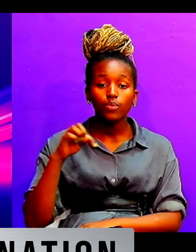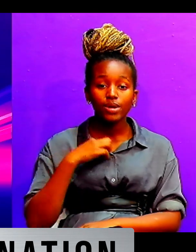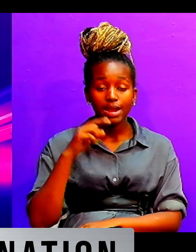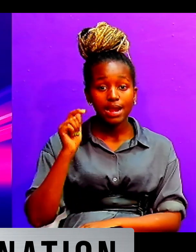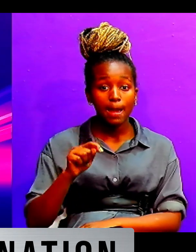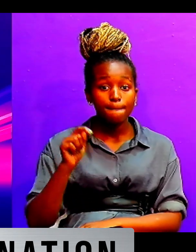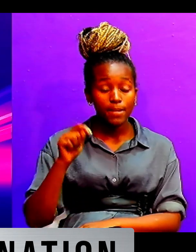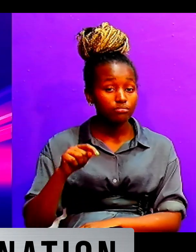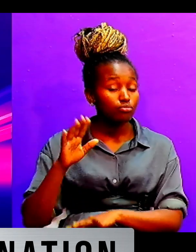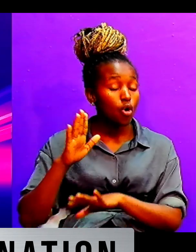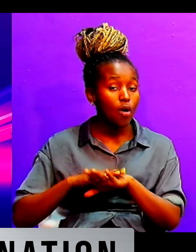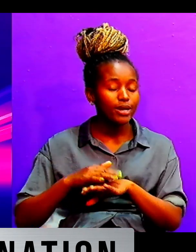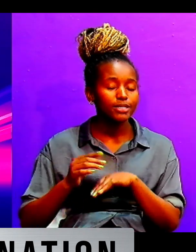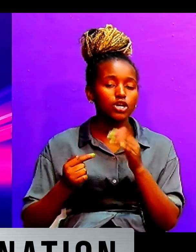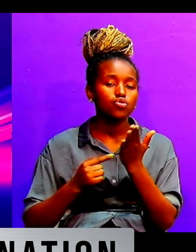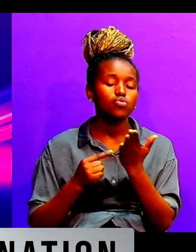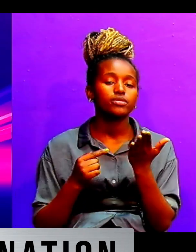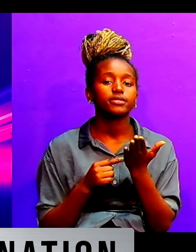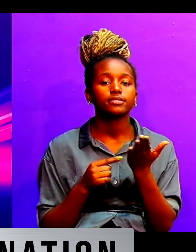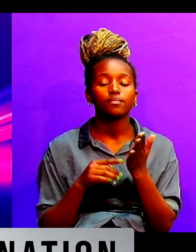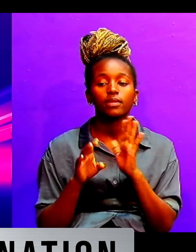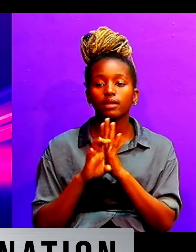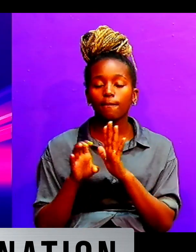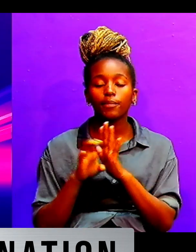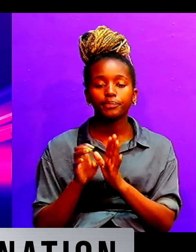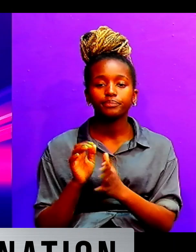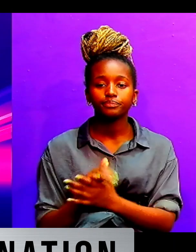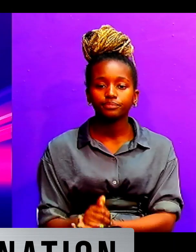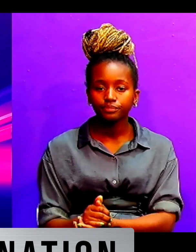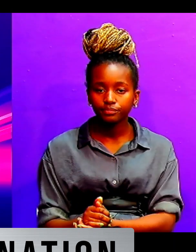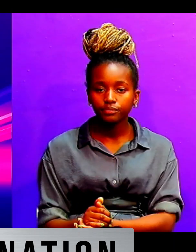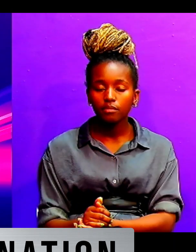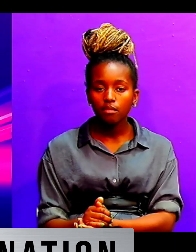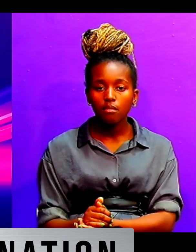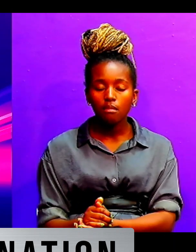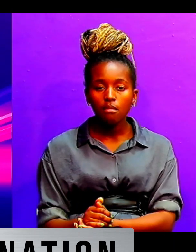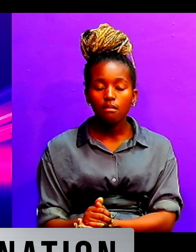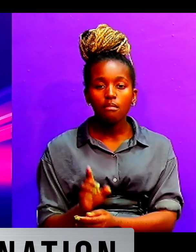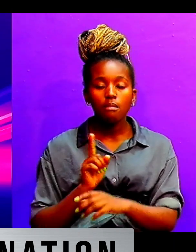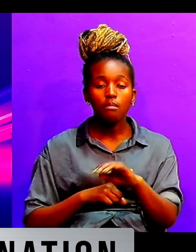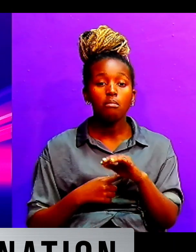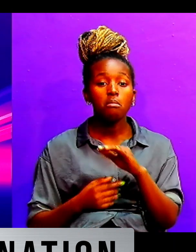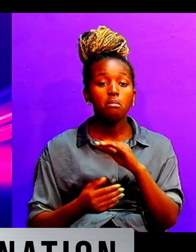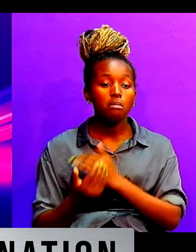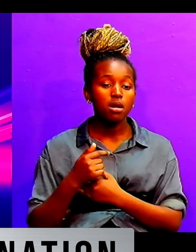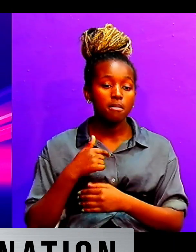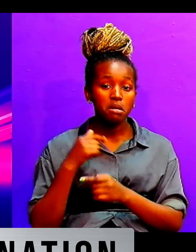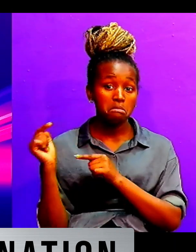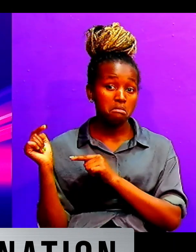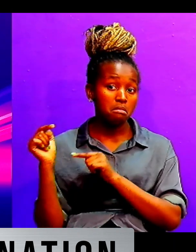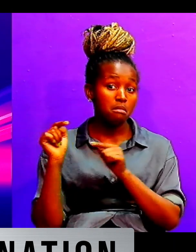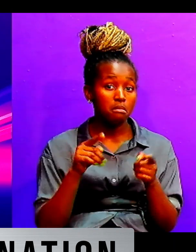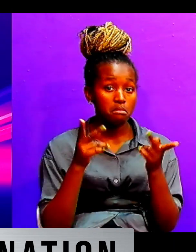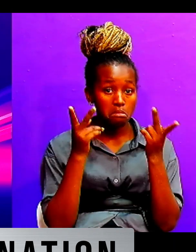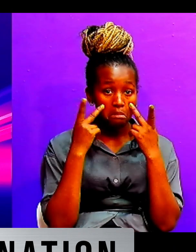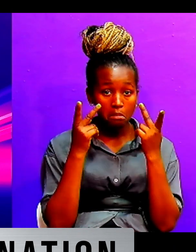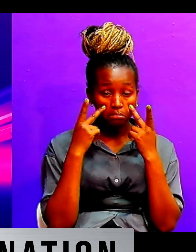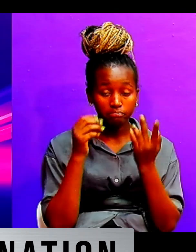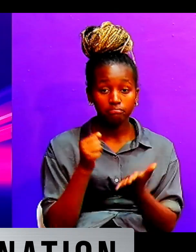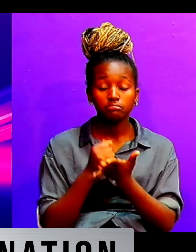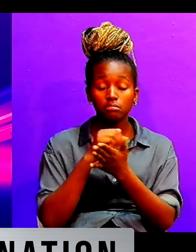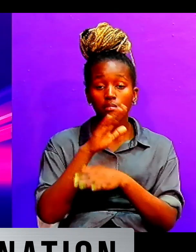on technology. Like, for example, as I was walking in here today, I saw something called Assist